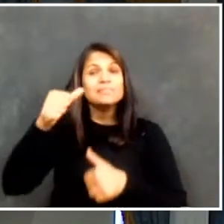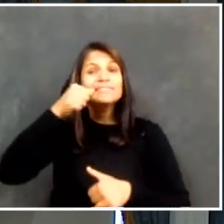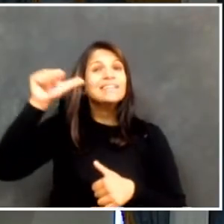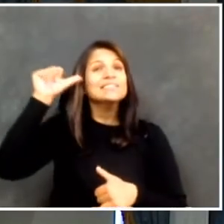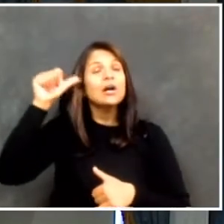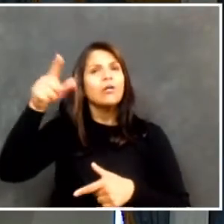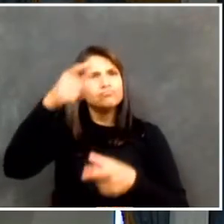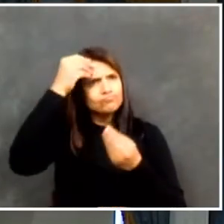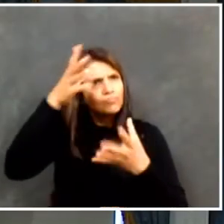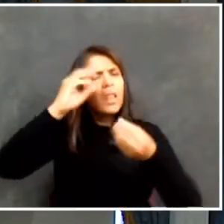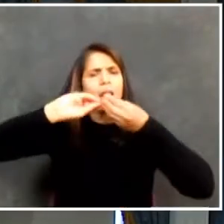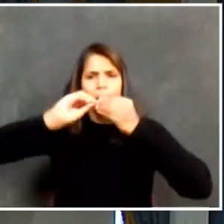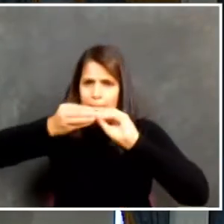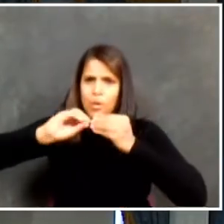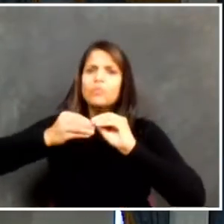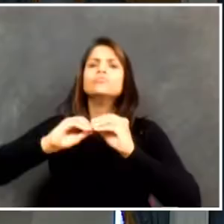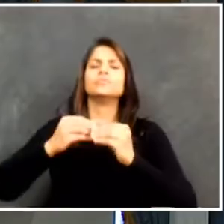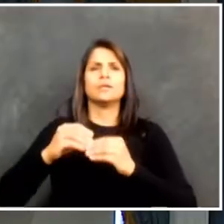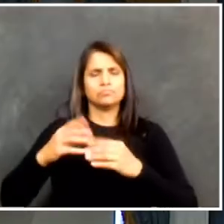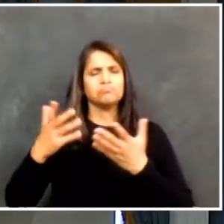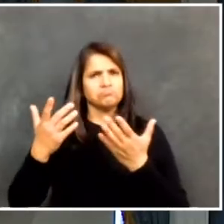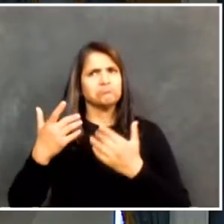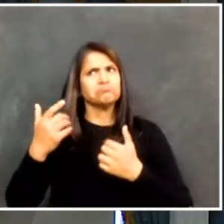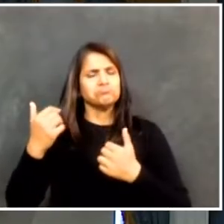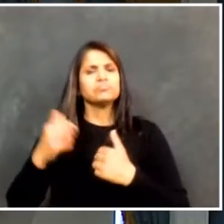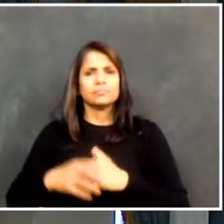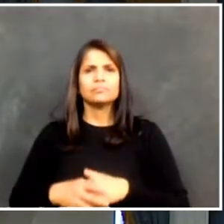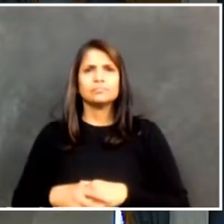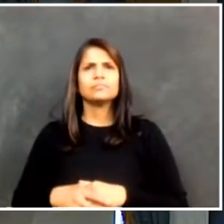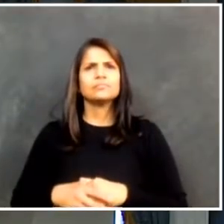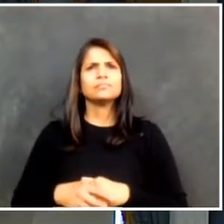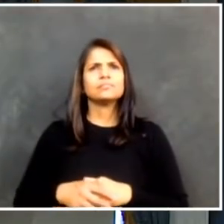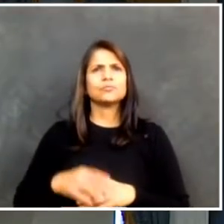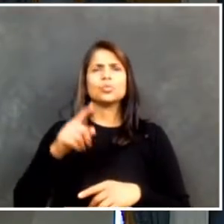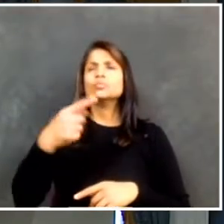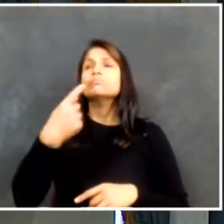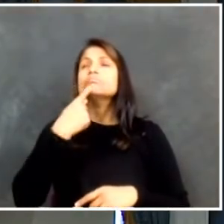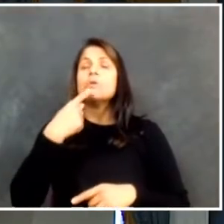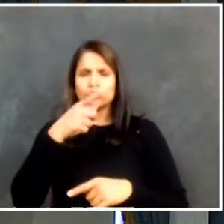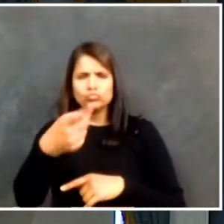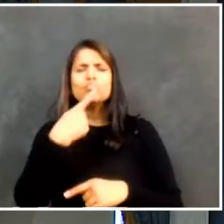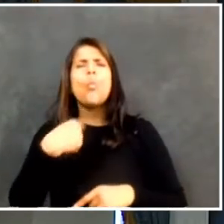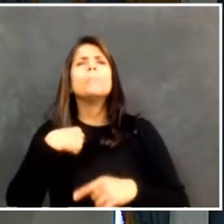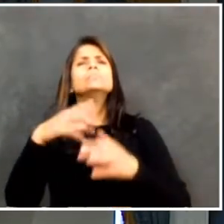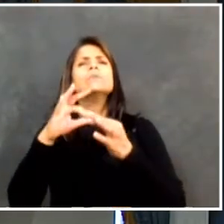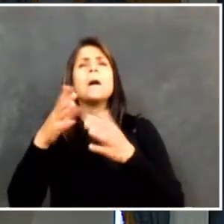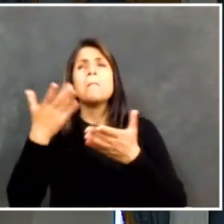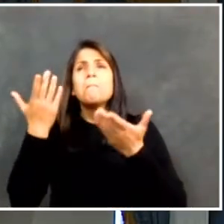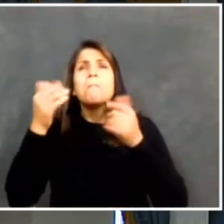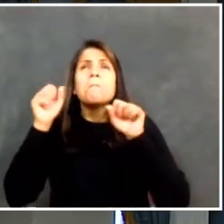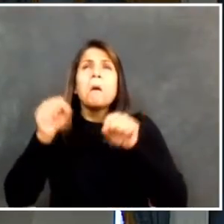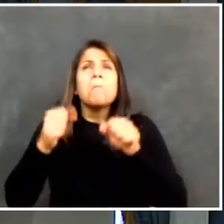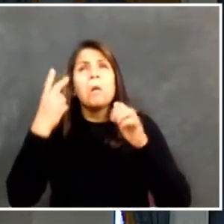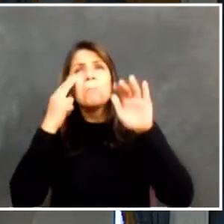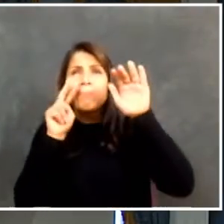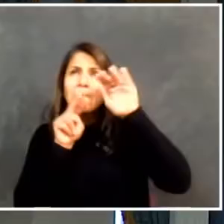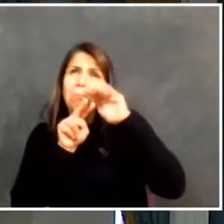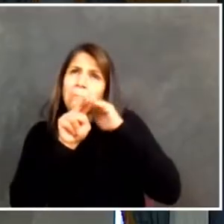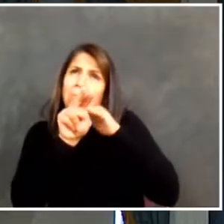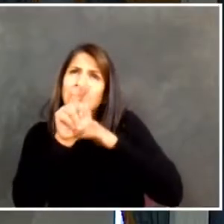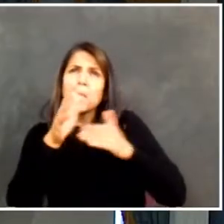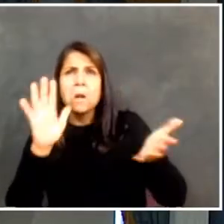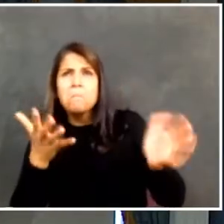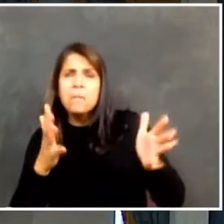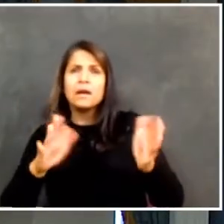deaths, 60% of them died in a hospital or ER room. And I'm just wondering what that